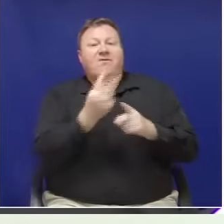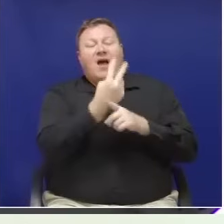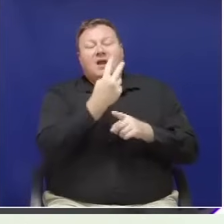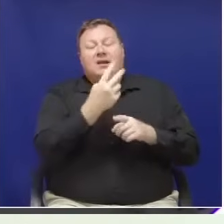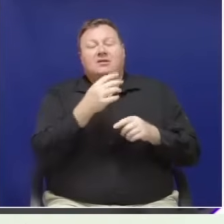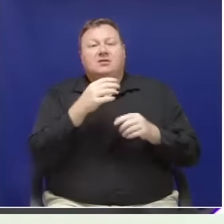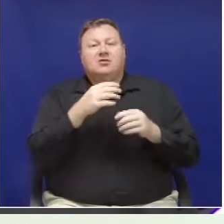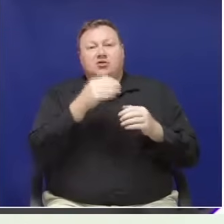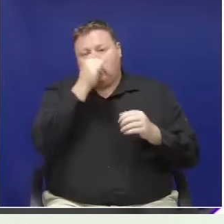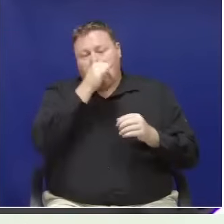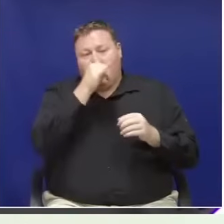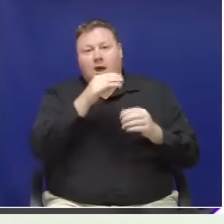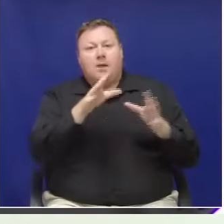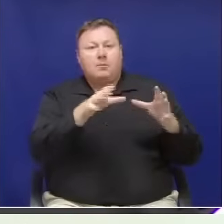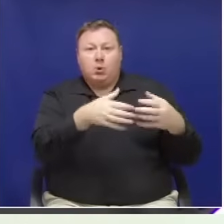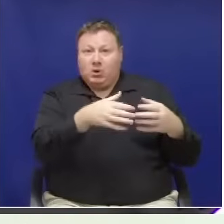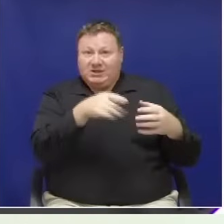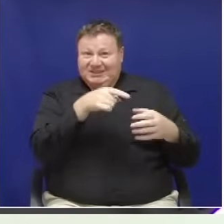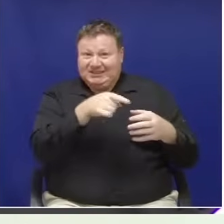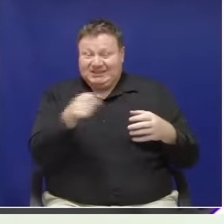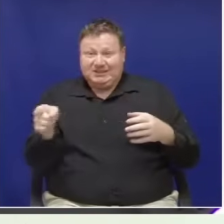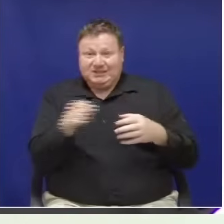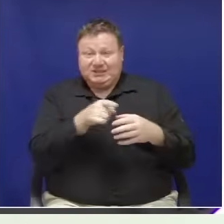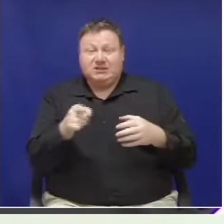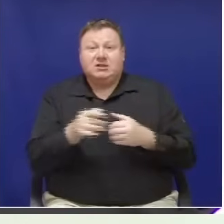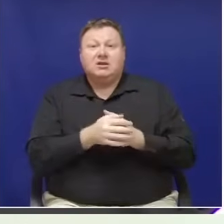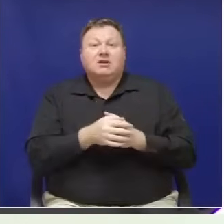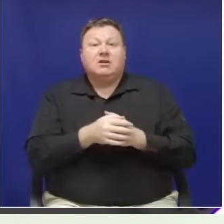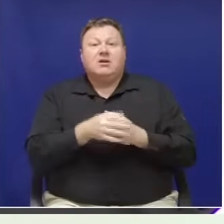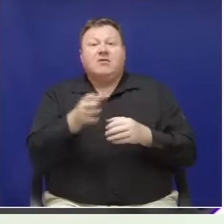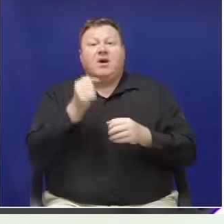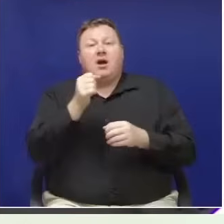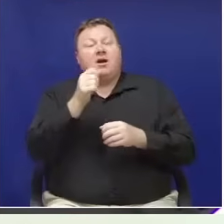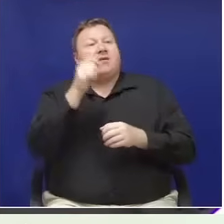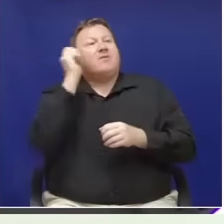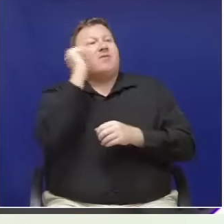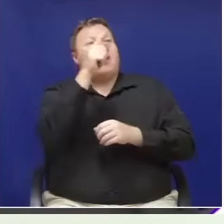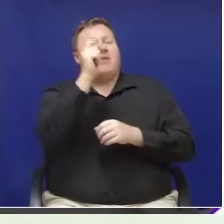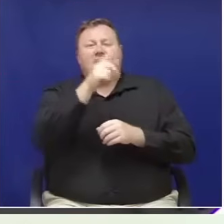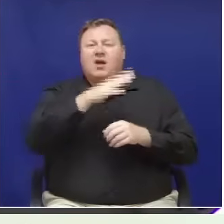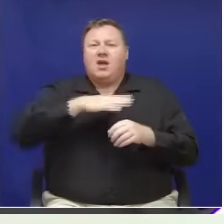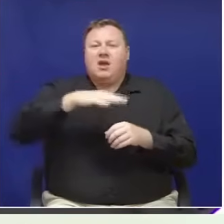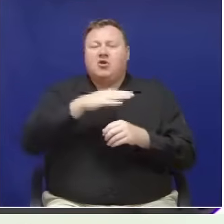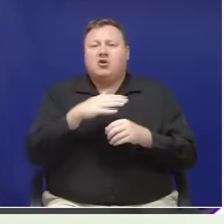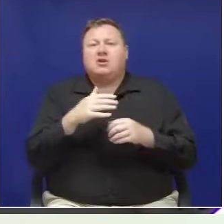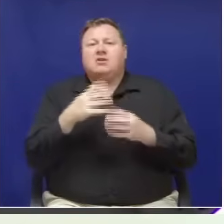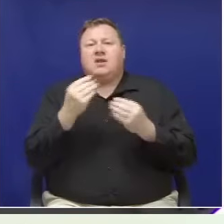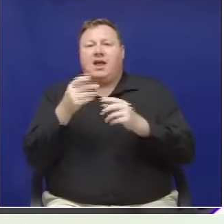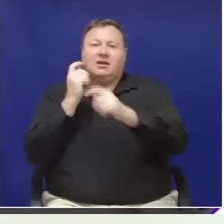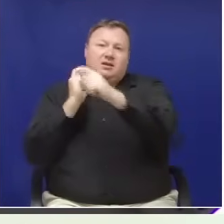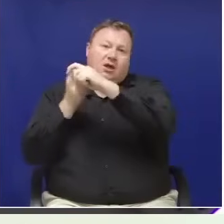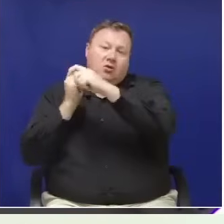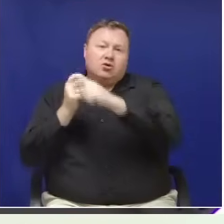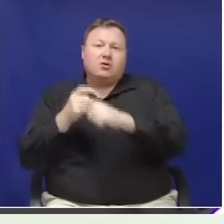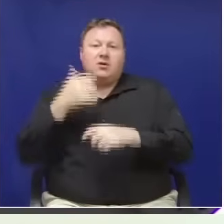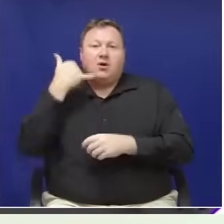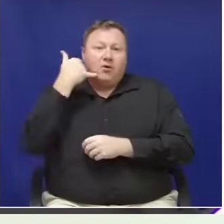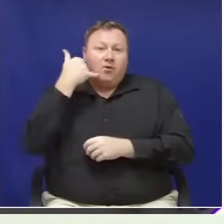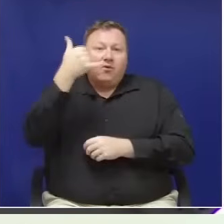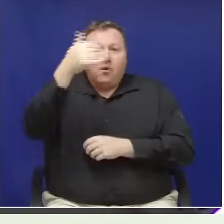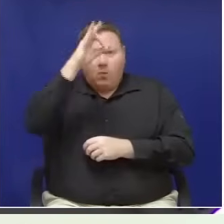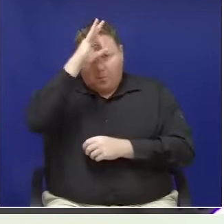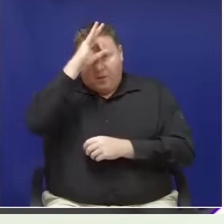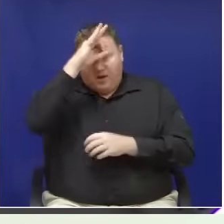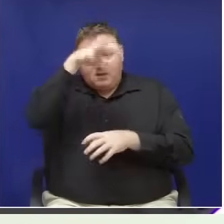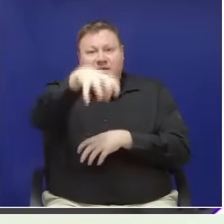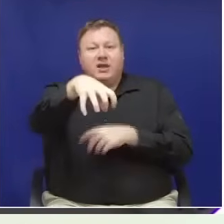units, where we find that in rural areas and in townships in particular, when you call on the police stations,